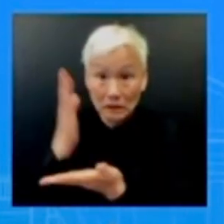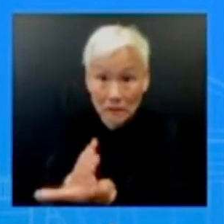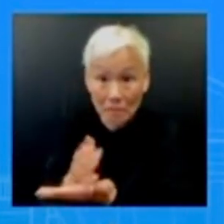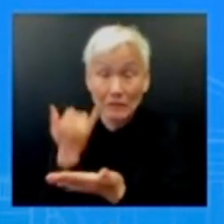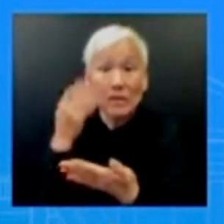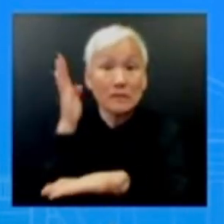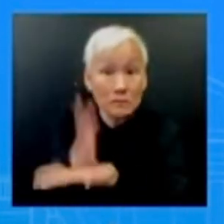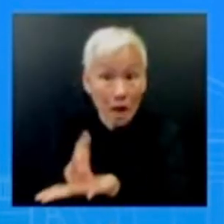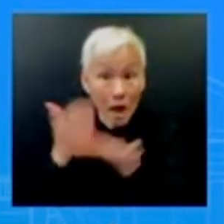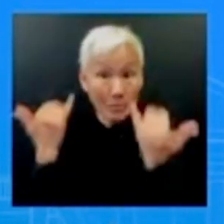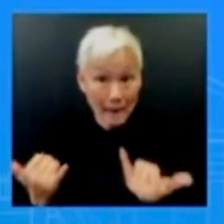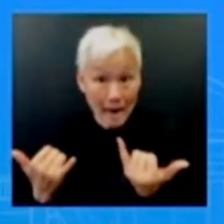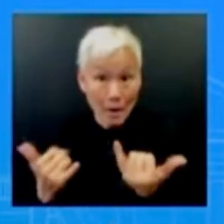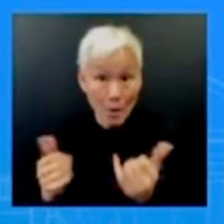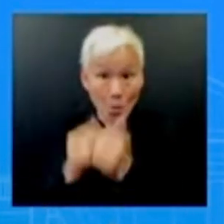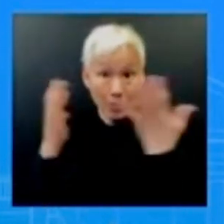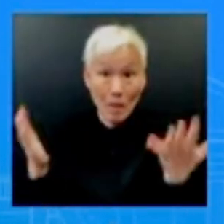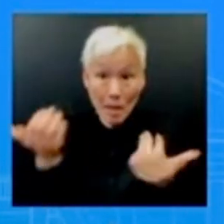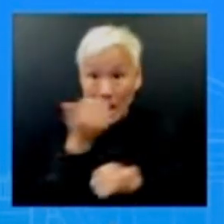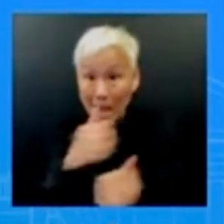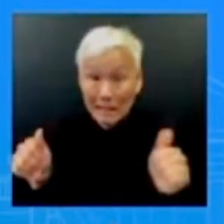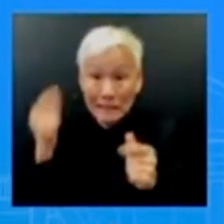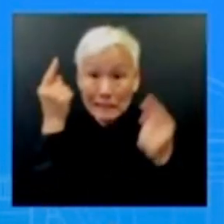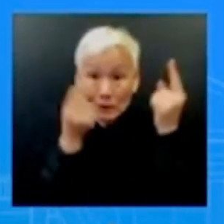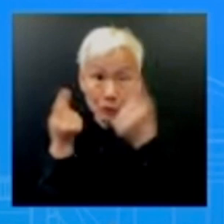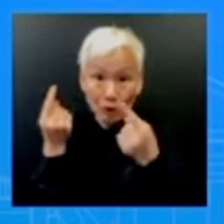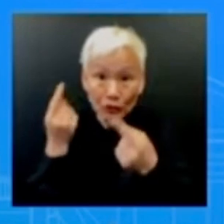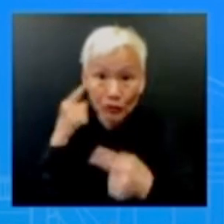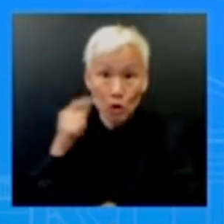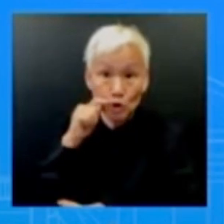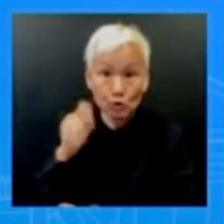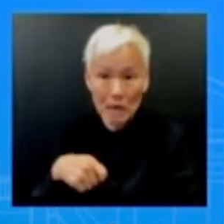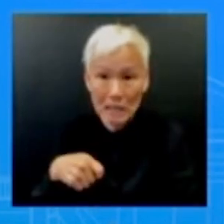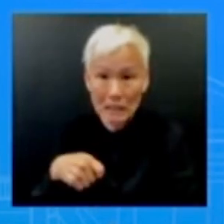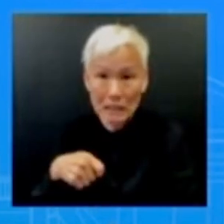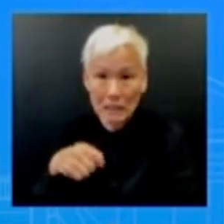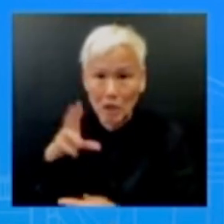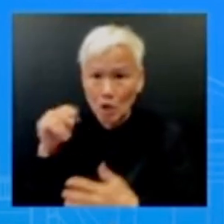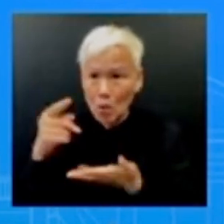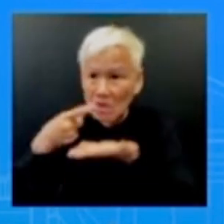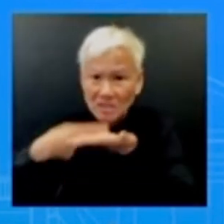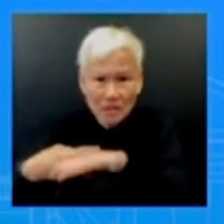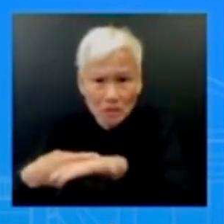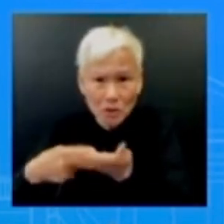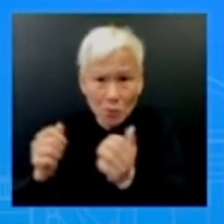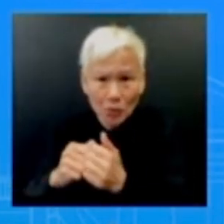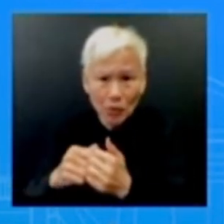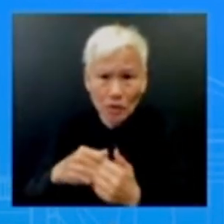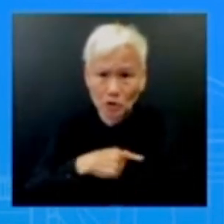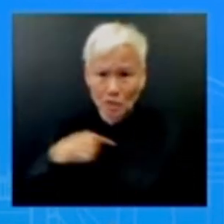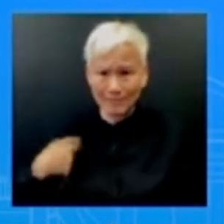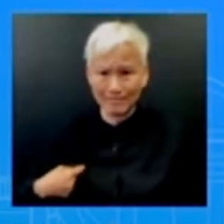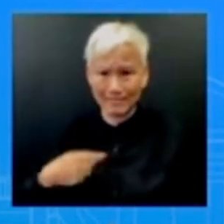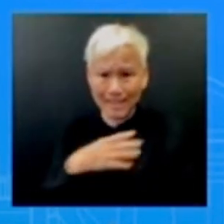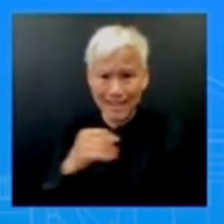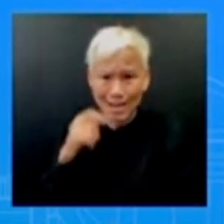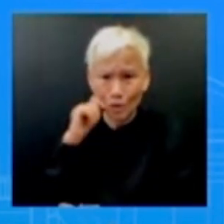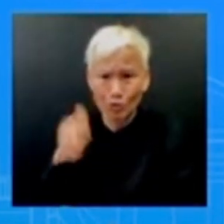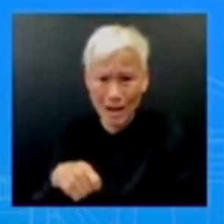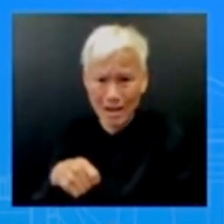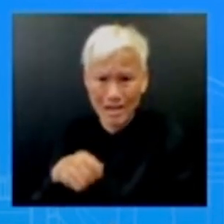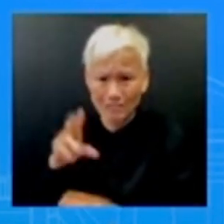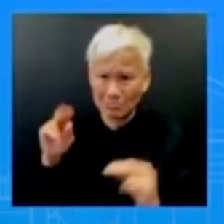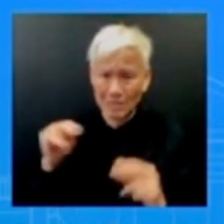any consideration of the Ukrainian side, without any discussion between the Chinese and the Ukrainians, without any accession by them to an idea